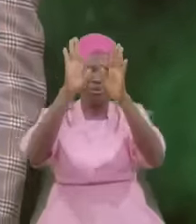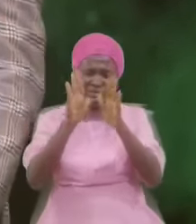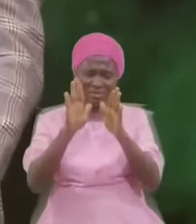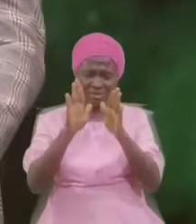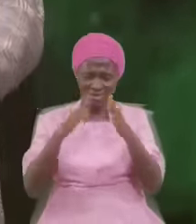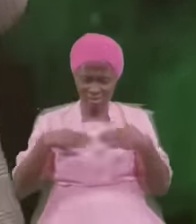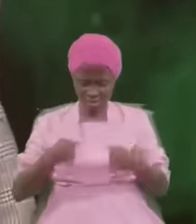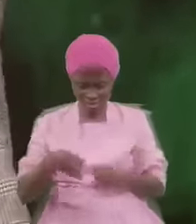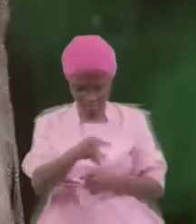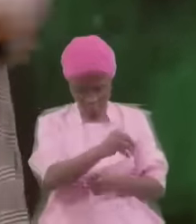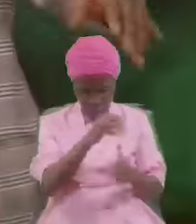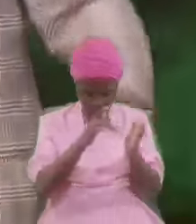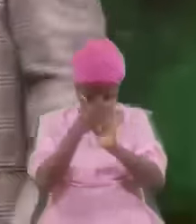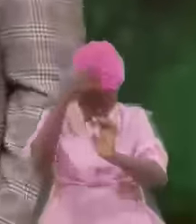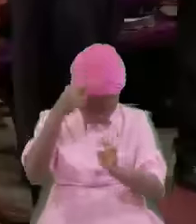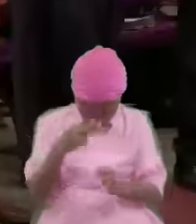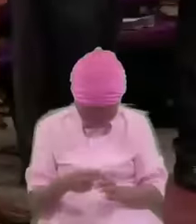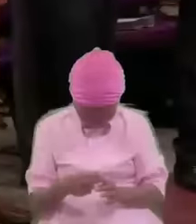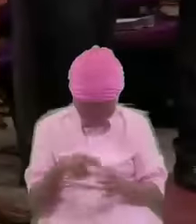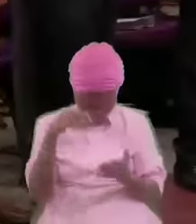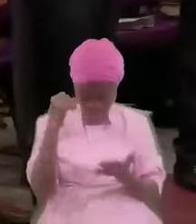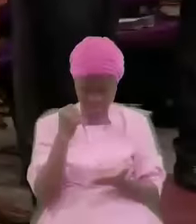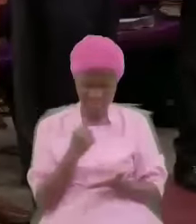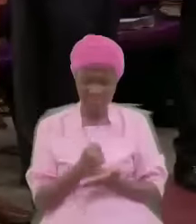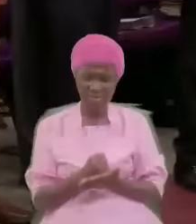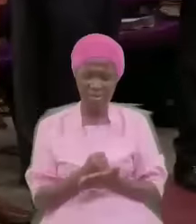Yeah. Heal them in Jesus' name.